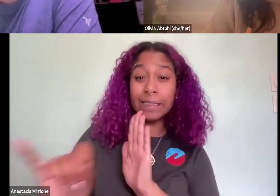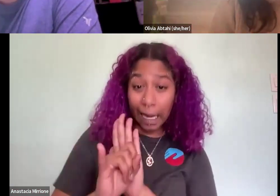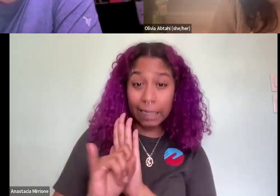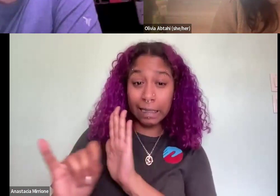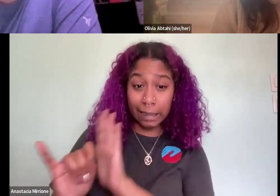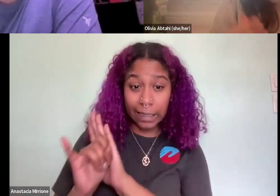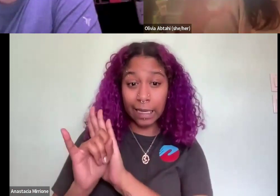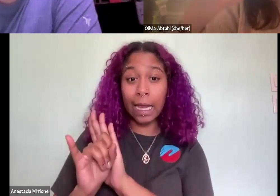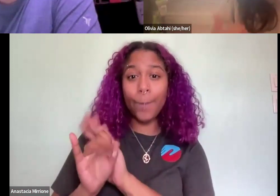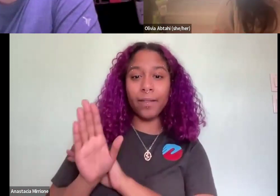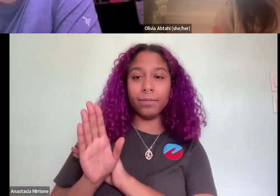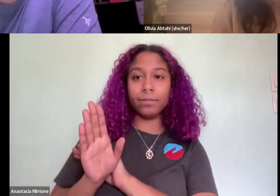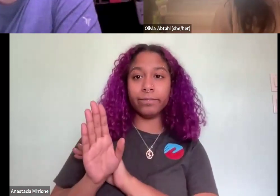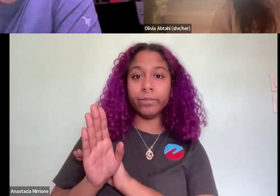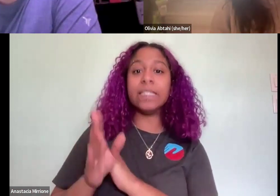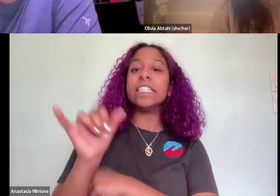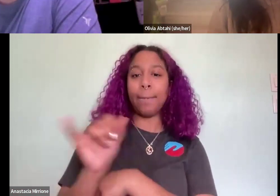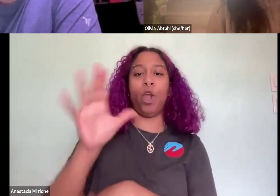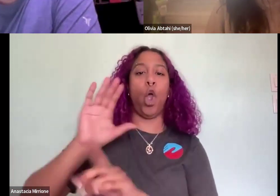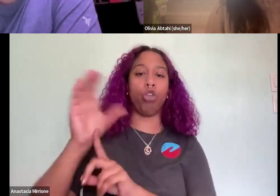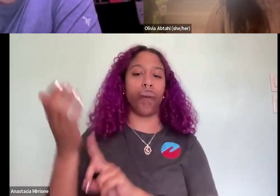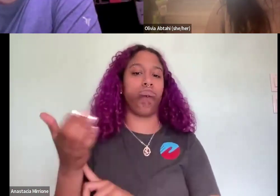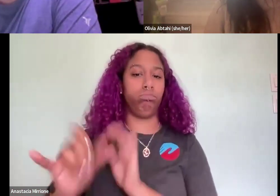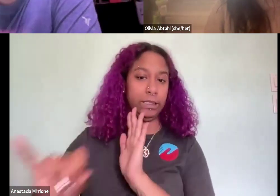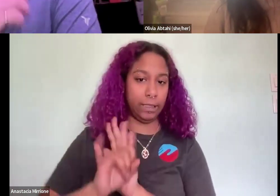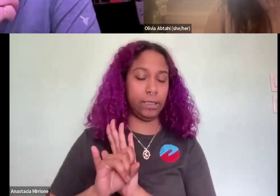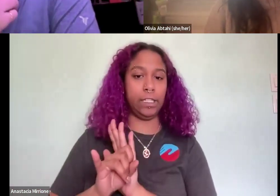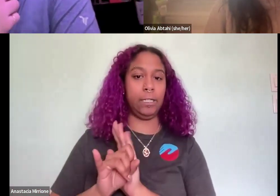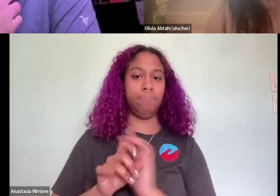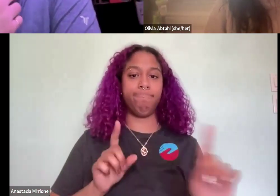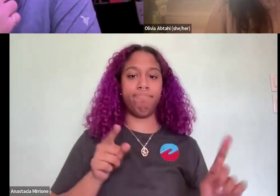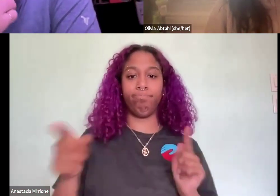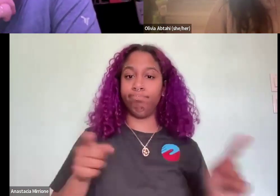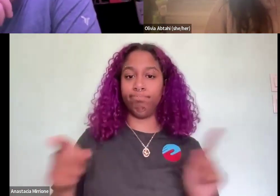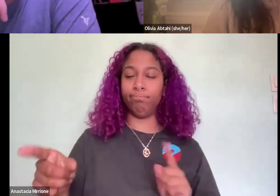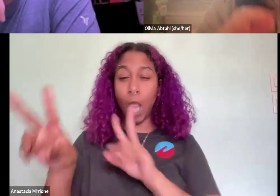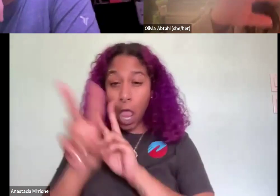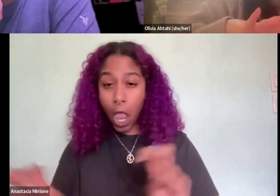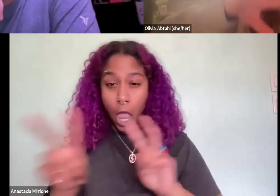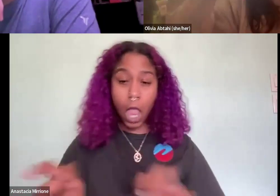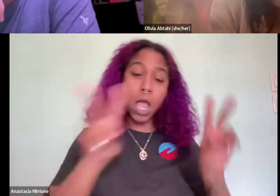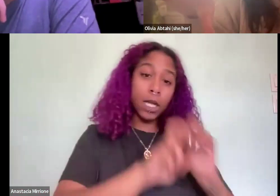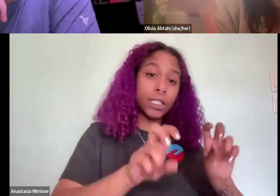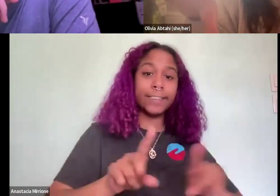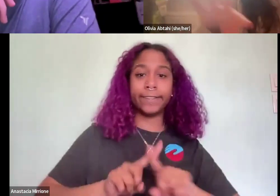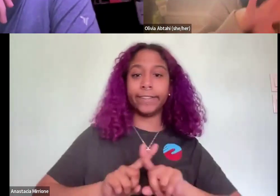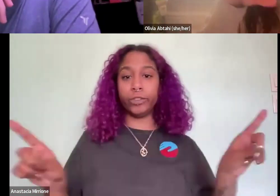in different ways. Well, same cultural identity. And they are kind of, one is Layla, who is rejecting